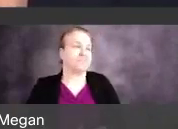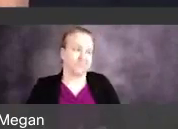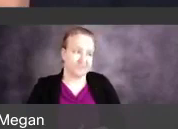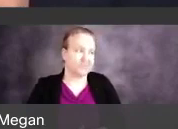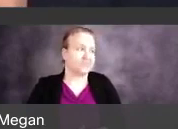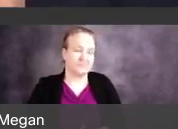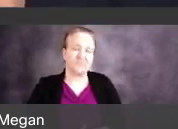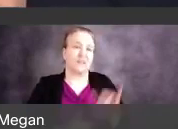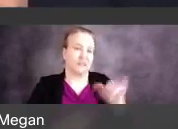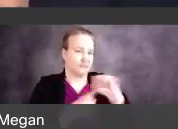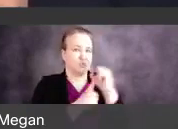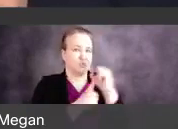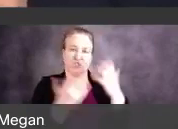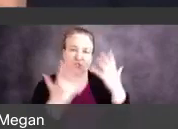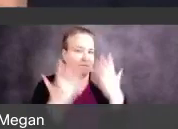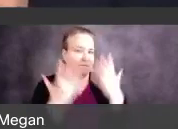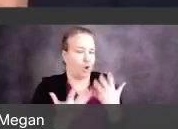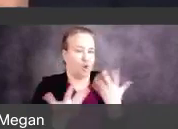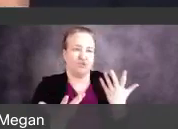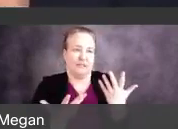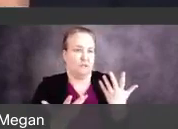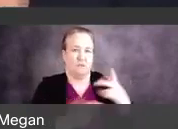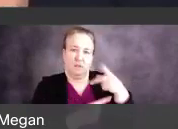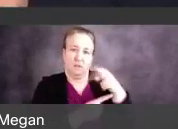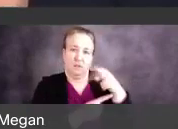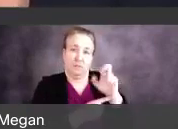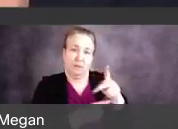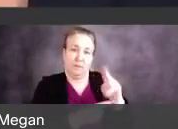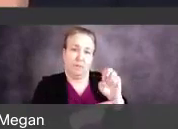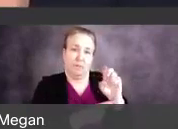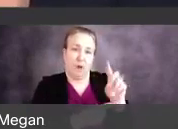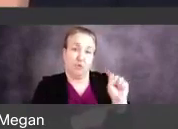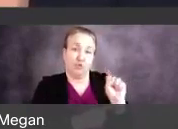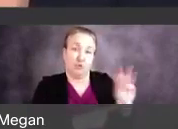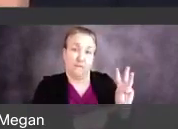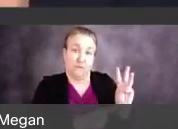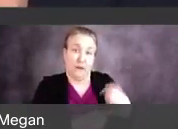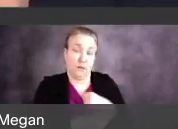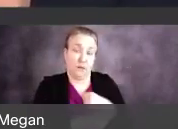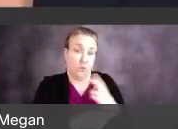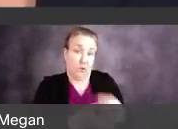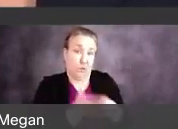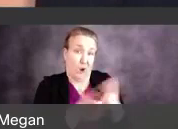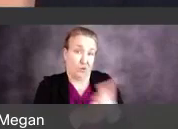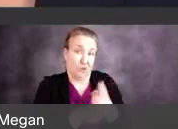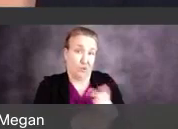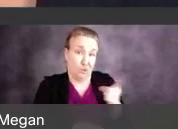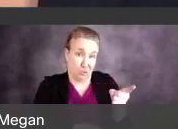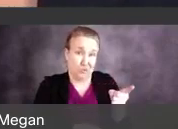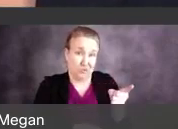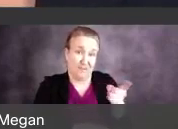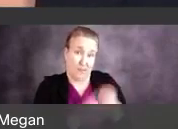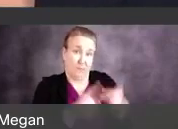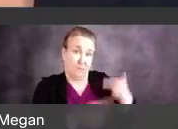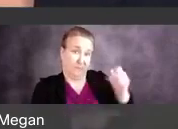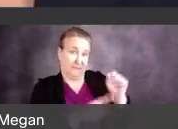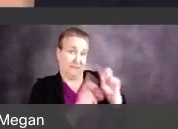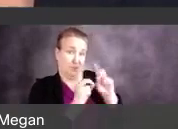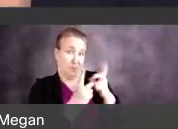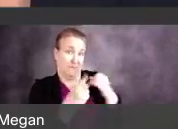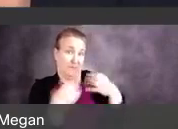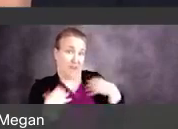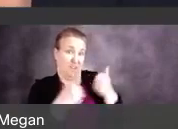unfortunate situation that the PrepMod software that we are required to use by the Pennsylvania Department of